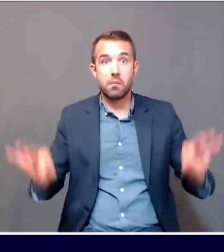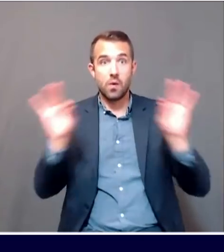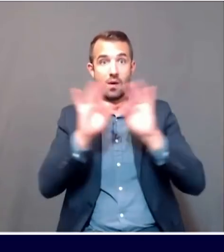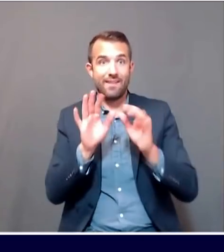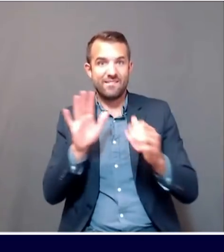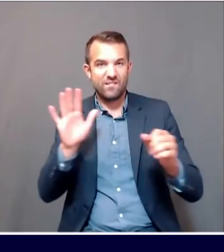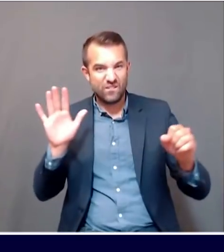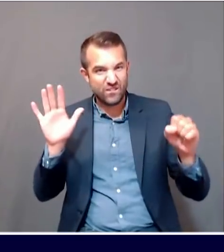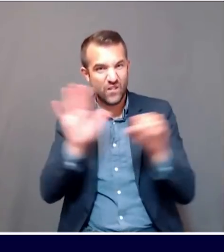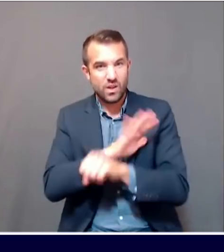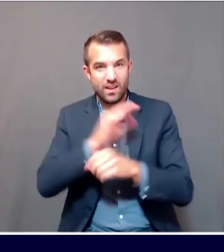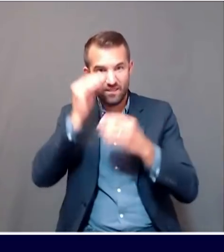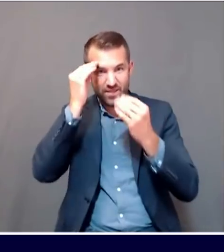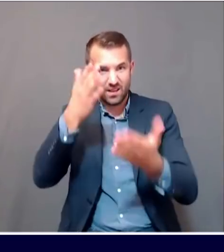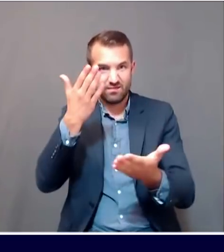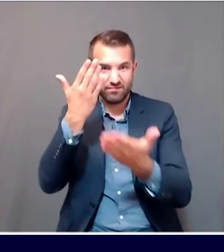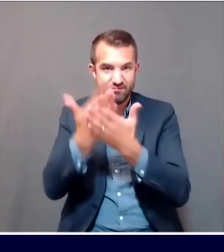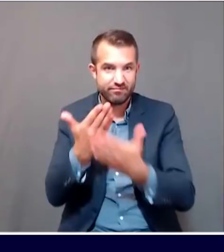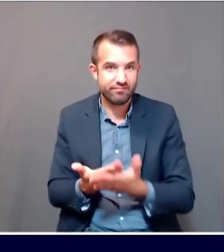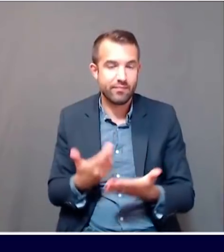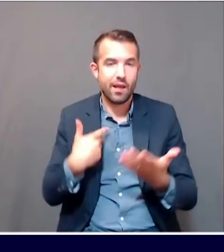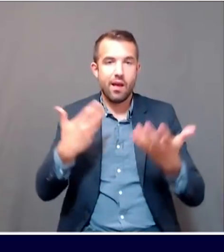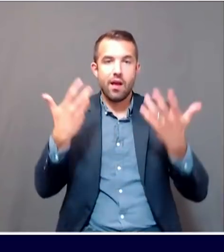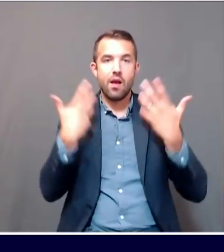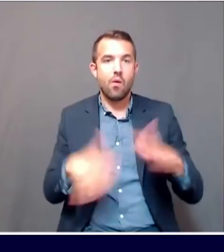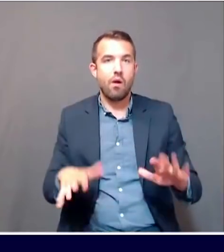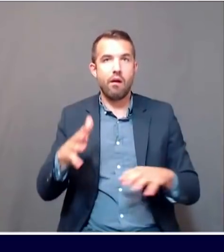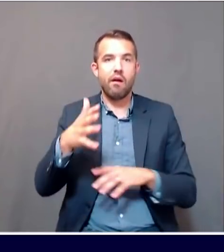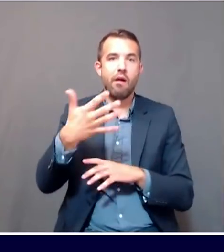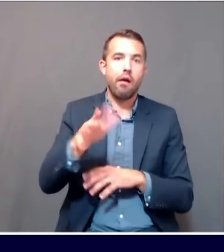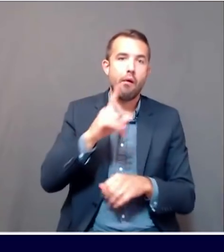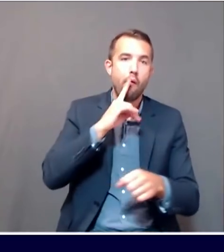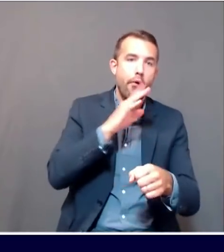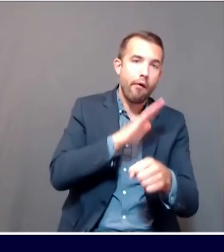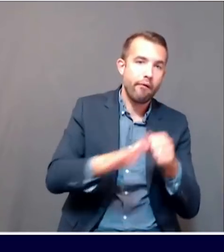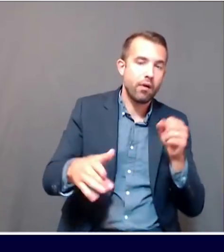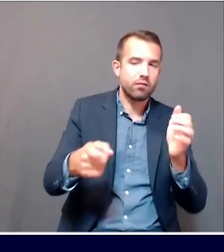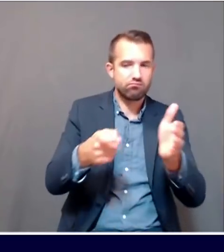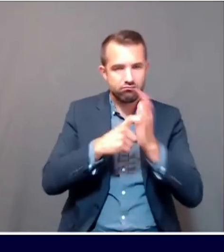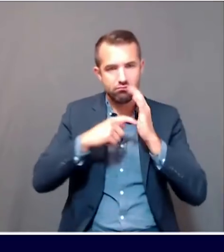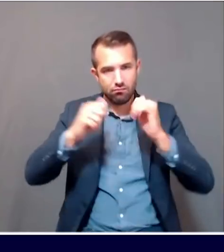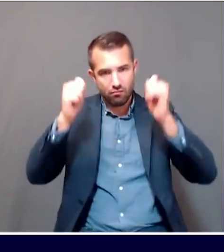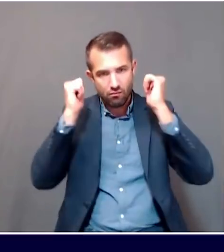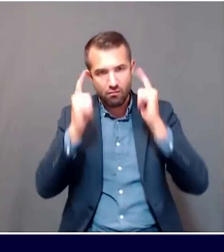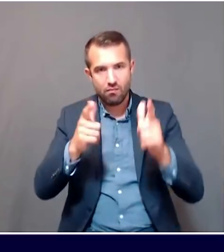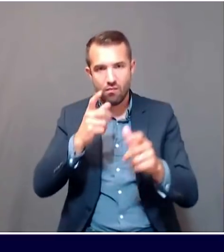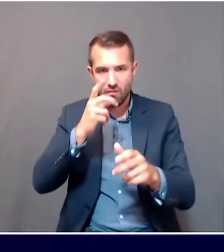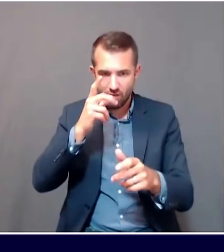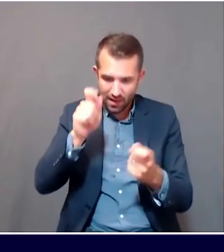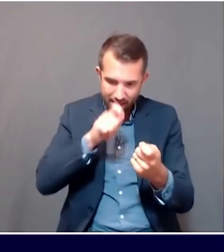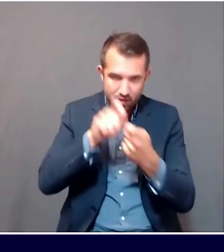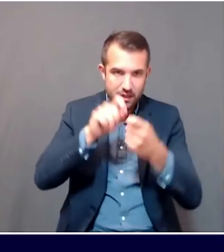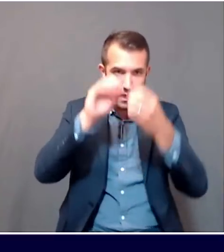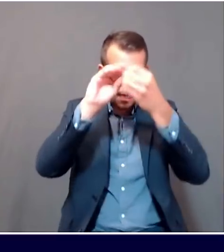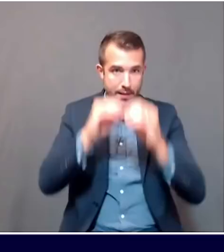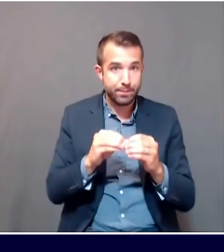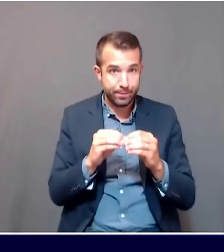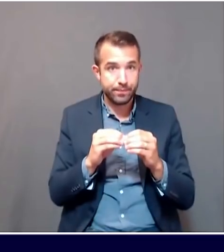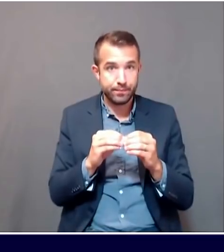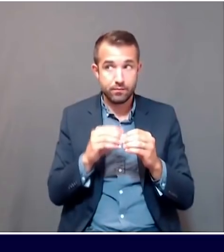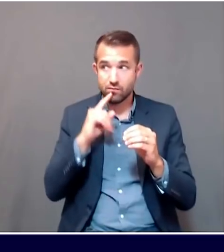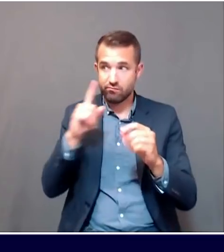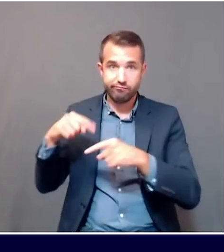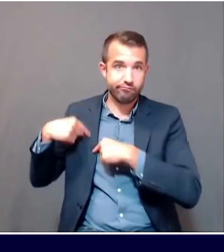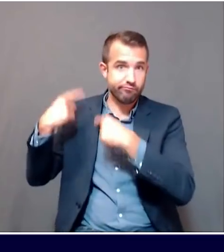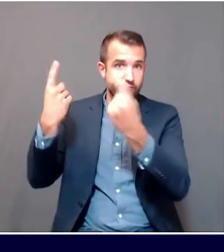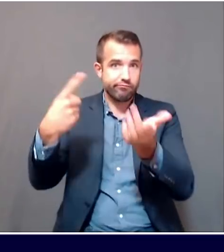sure it's full, accurate, and complete. And so we're having discussions right now with our case investigators to make sure we can ask those questions in